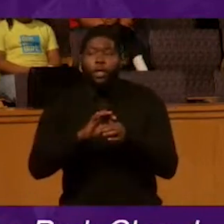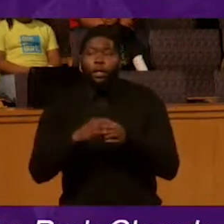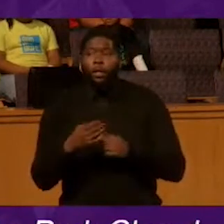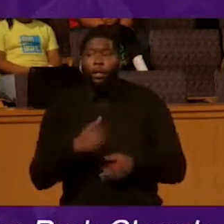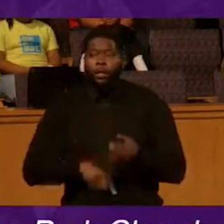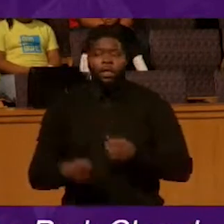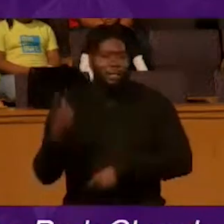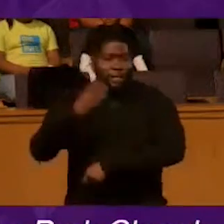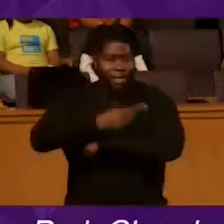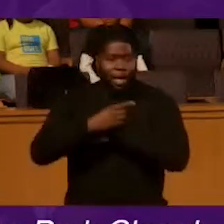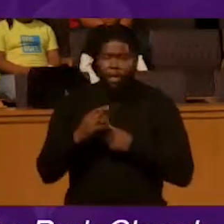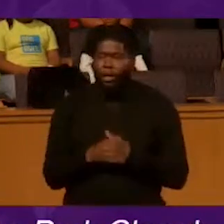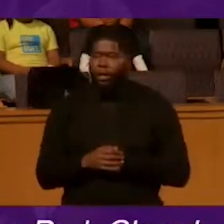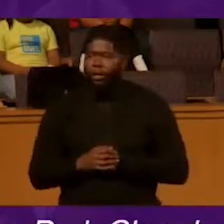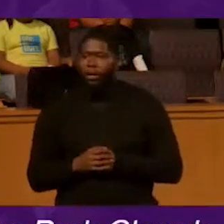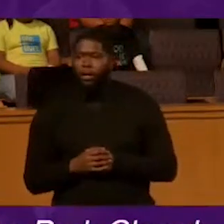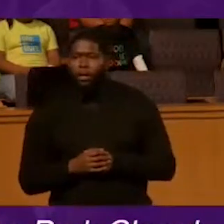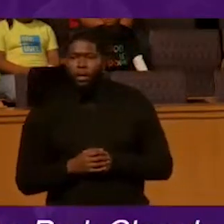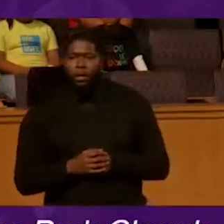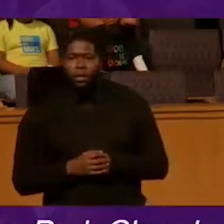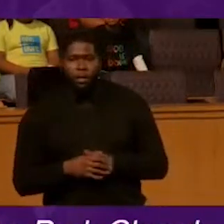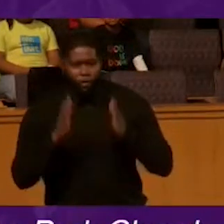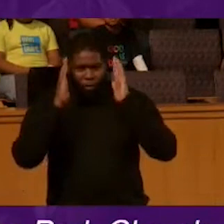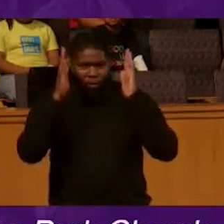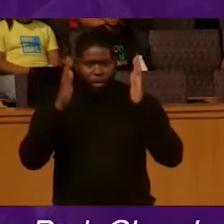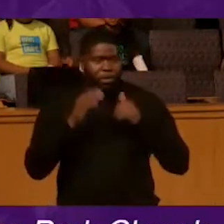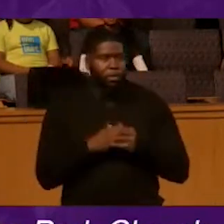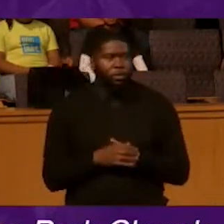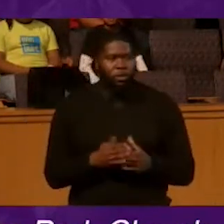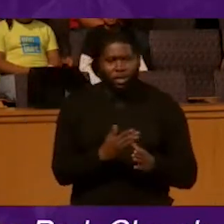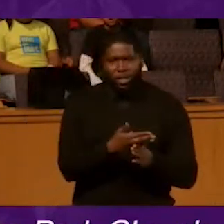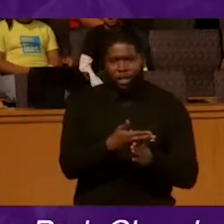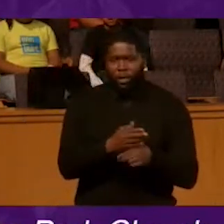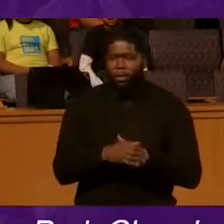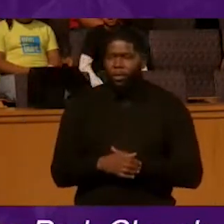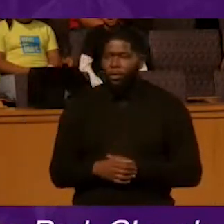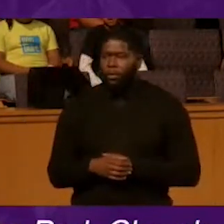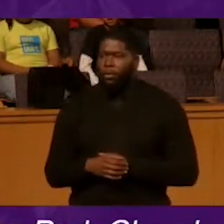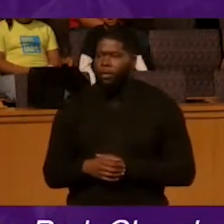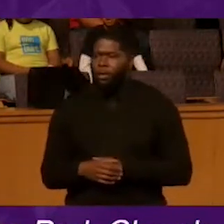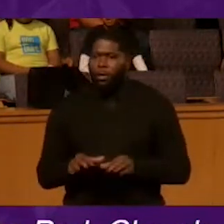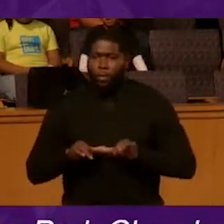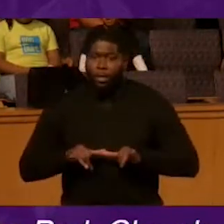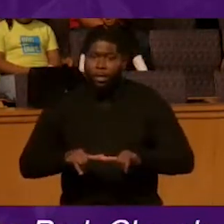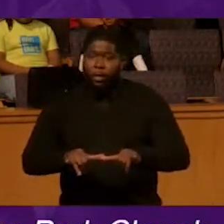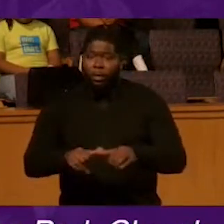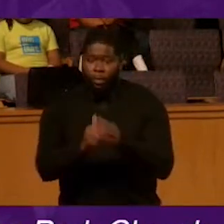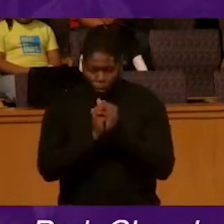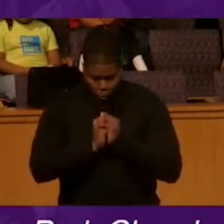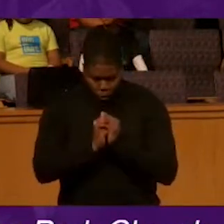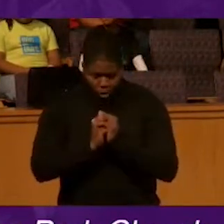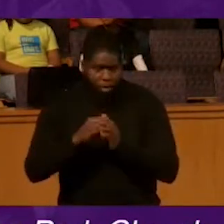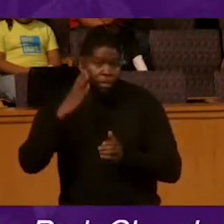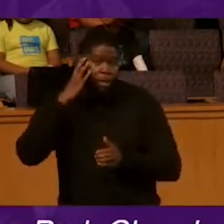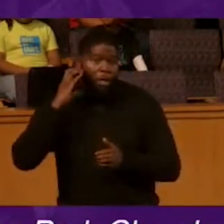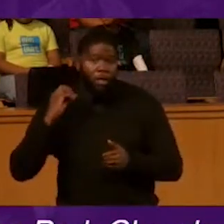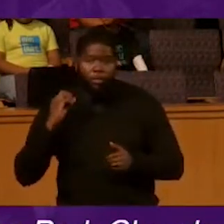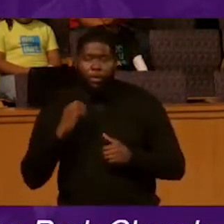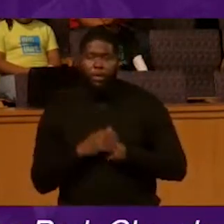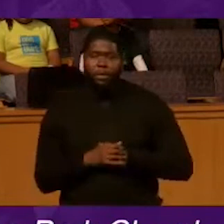today. And now there are a few announcements I have that I want to share with you before we continue in our worship